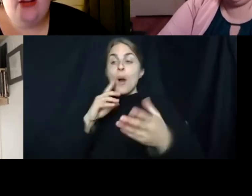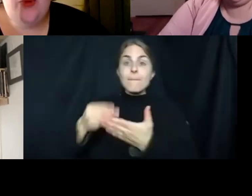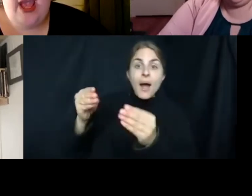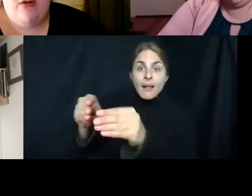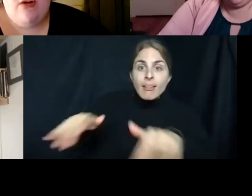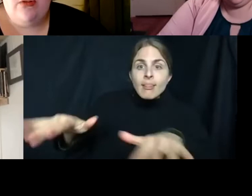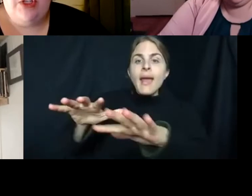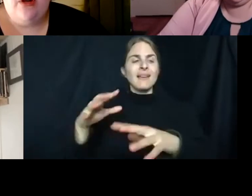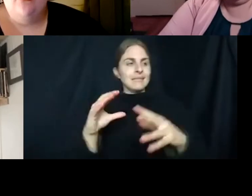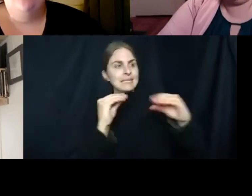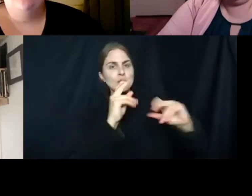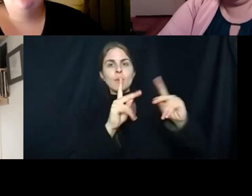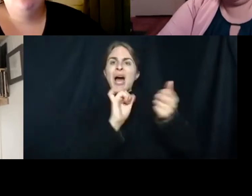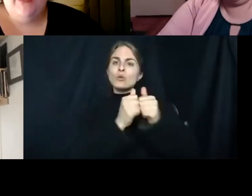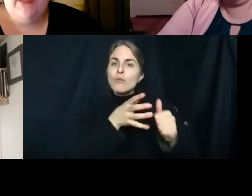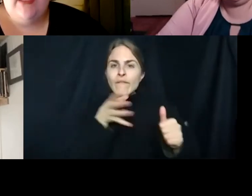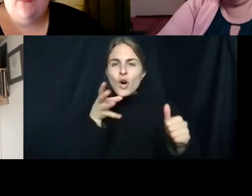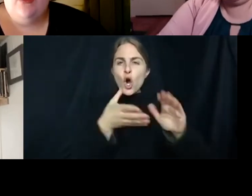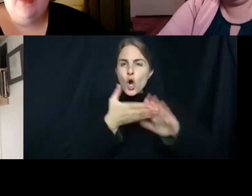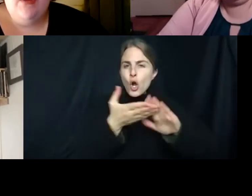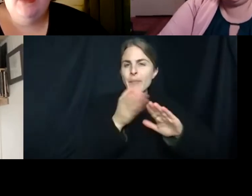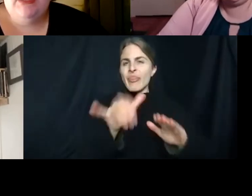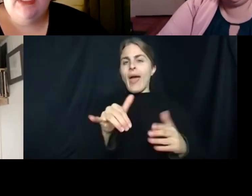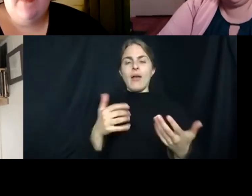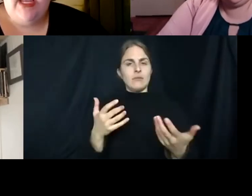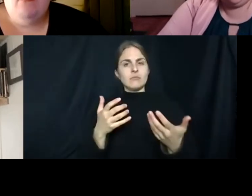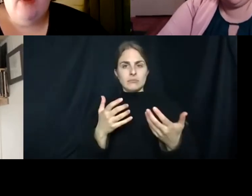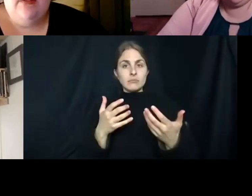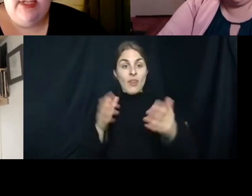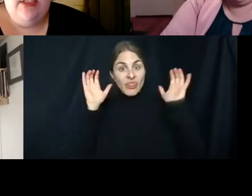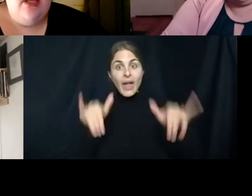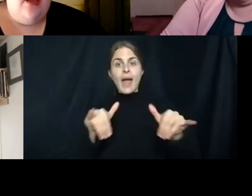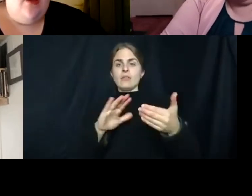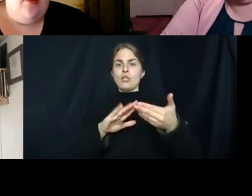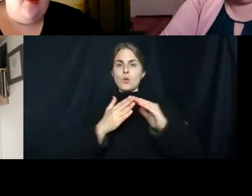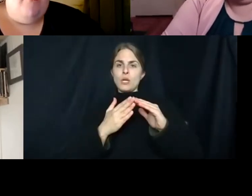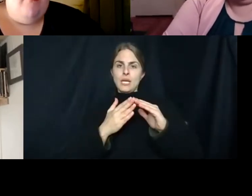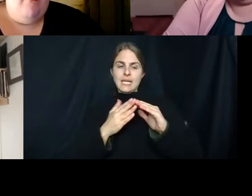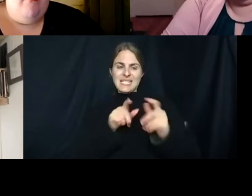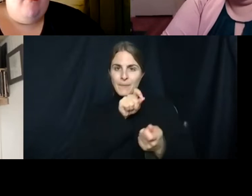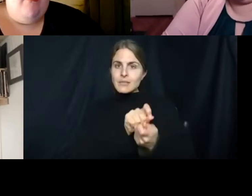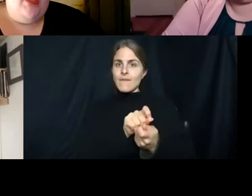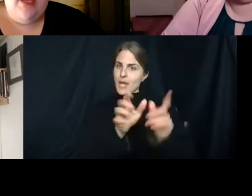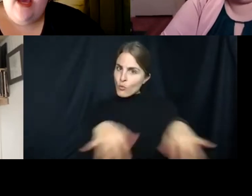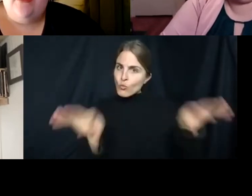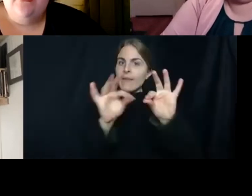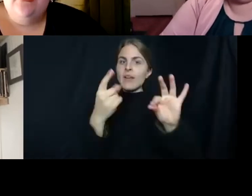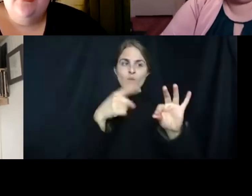how to do agriculture, in ways that are community specific and relevant.